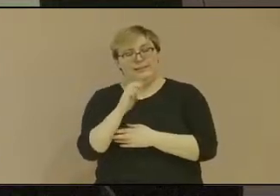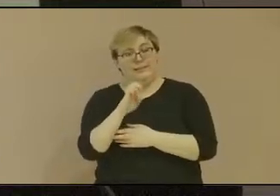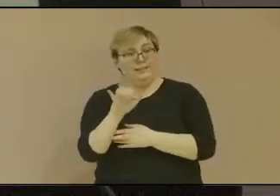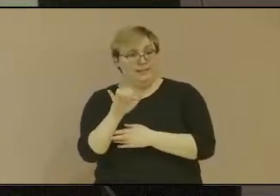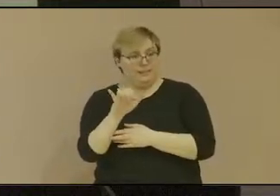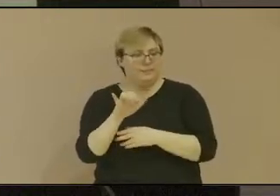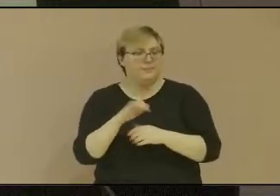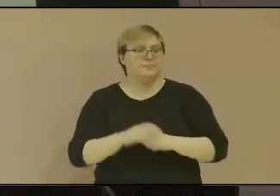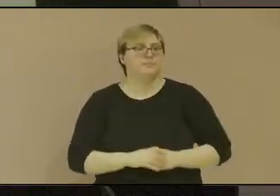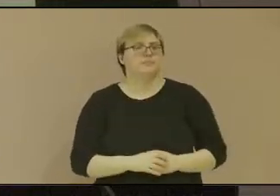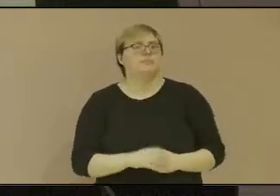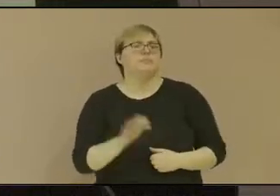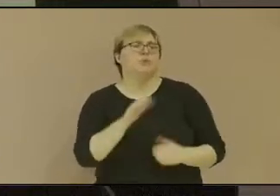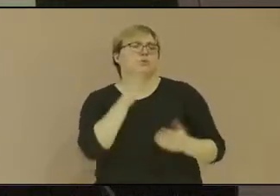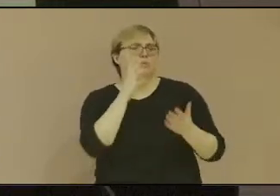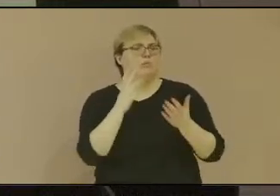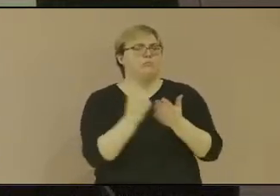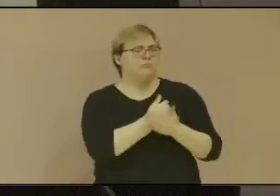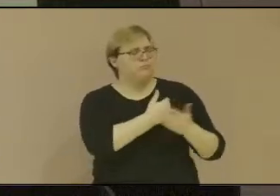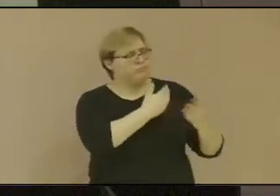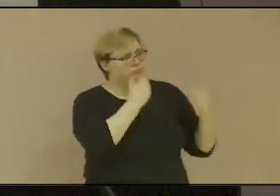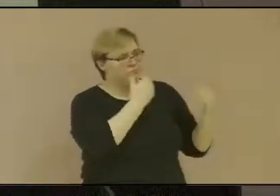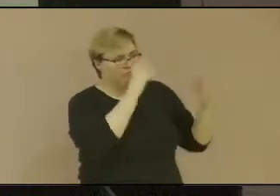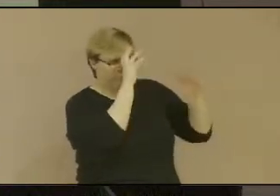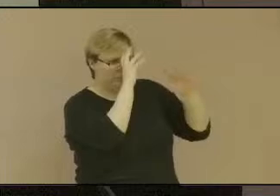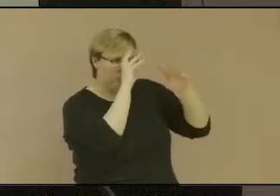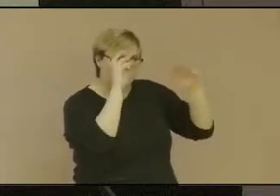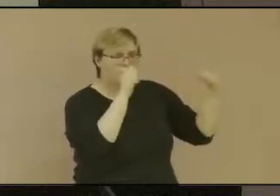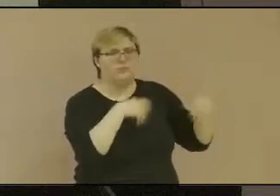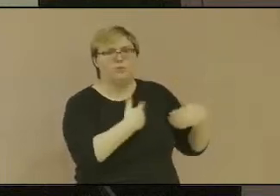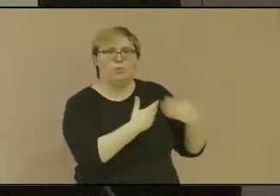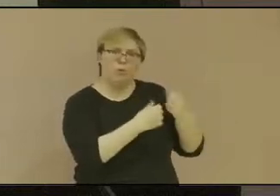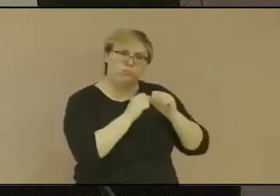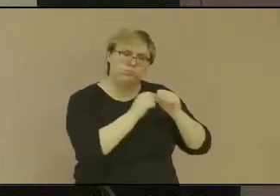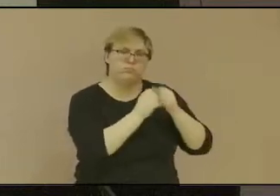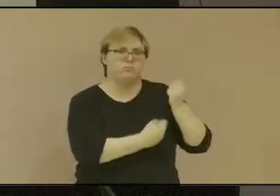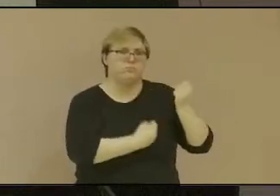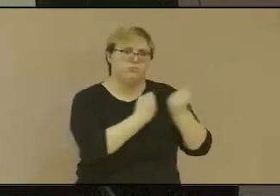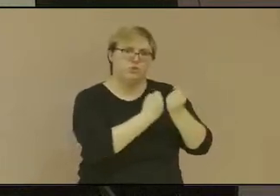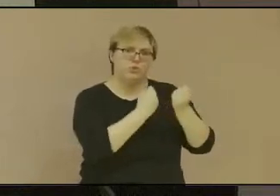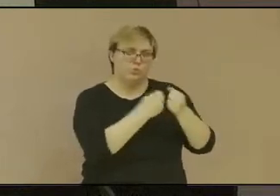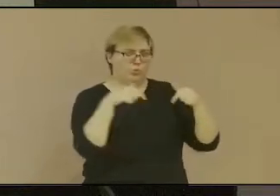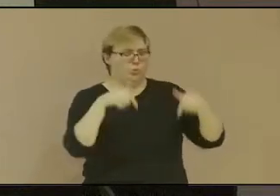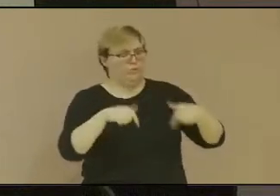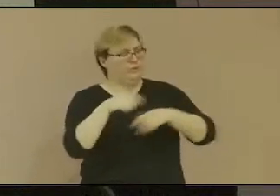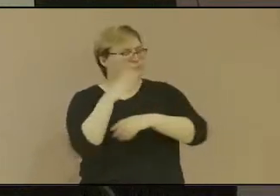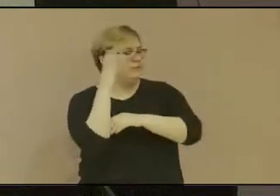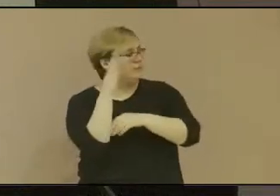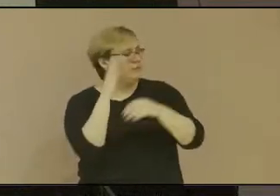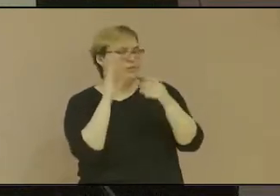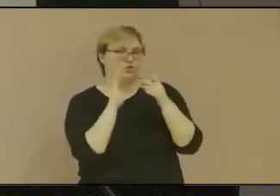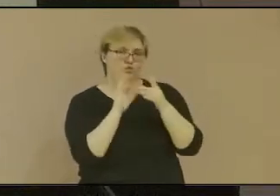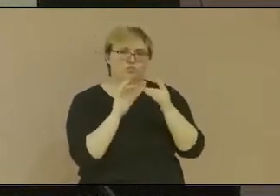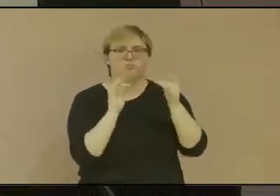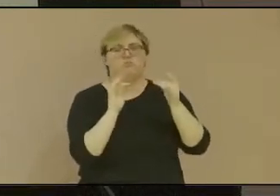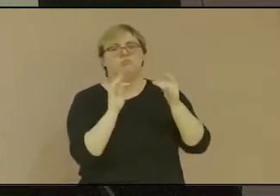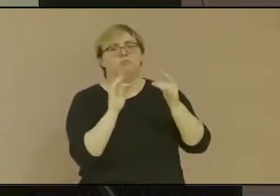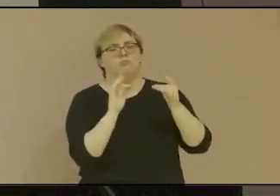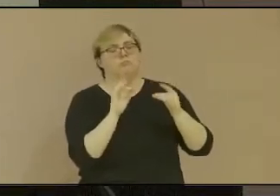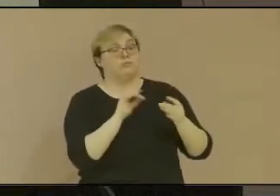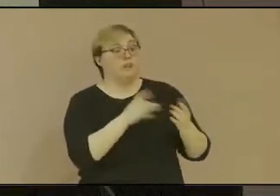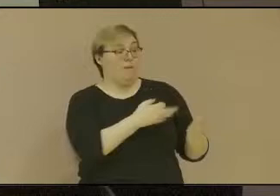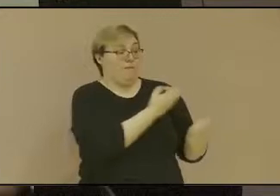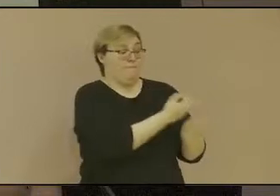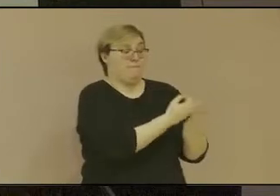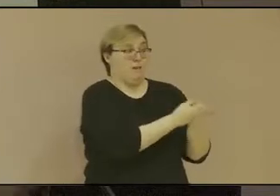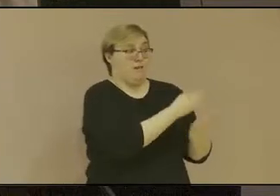this opportunity to thank the president for your unwavering support for this lecture series. And I don't mean just financially,